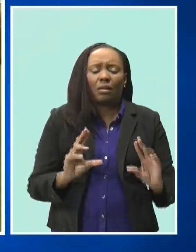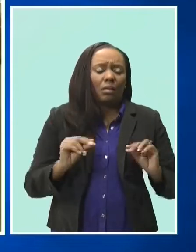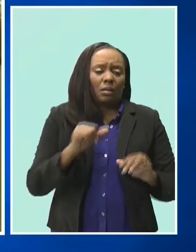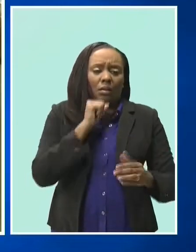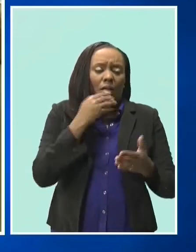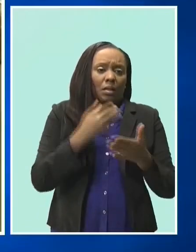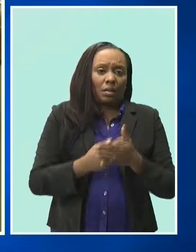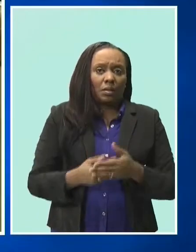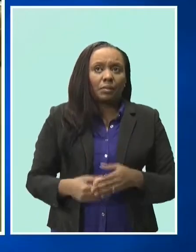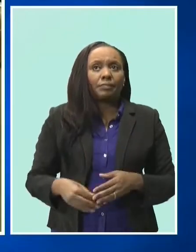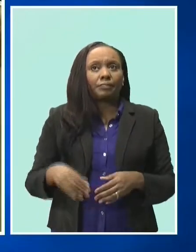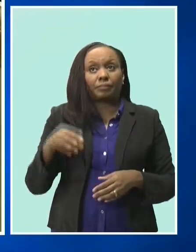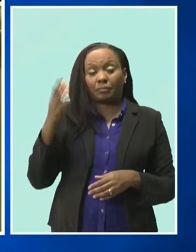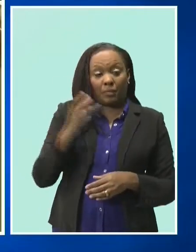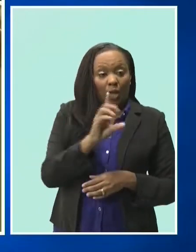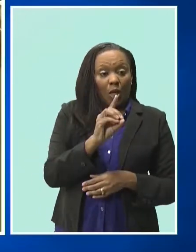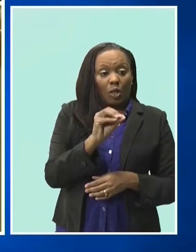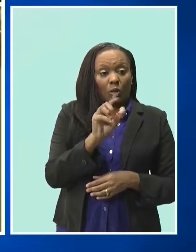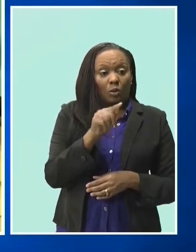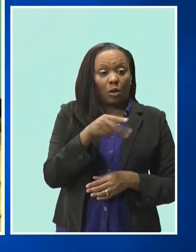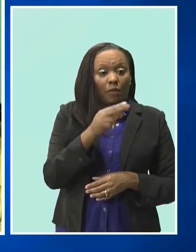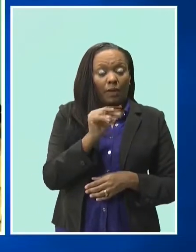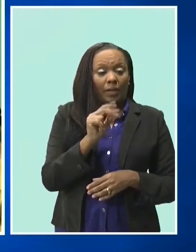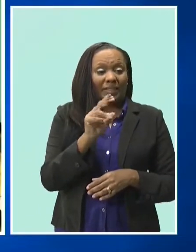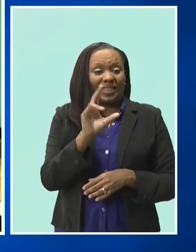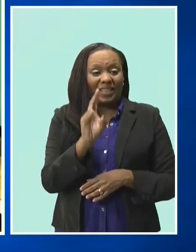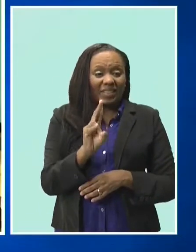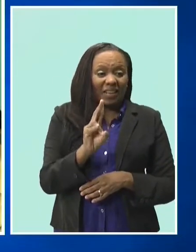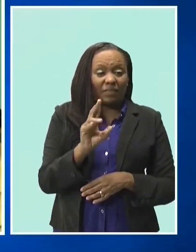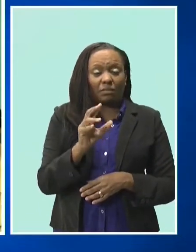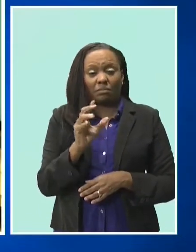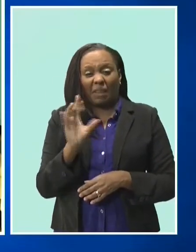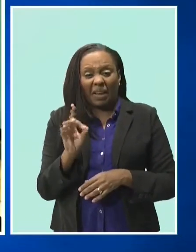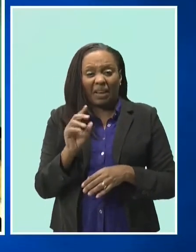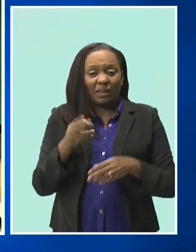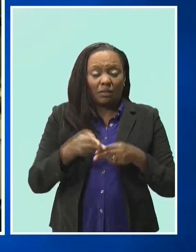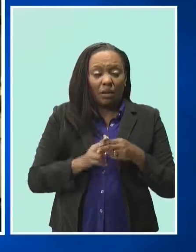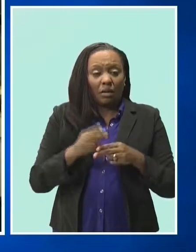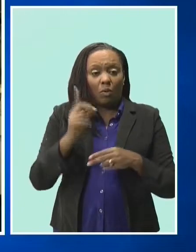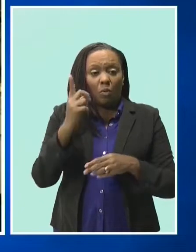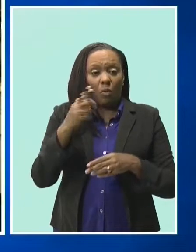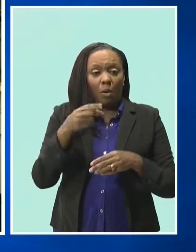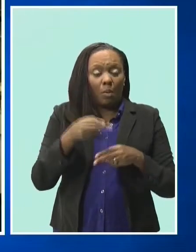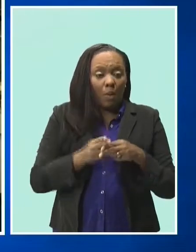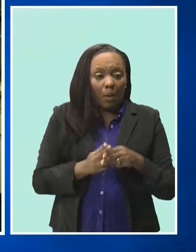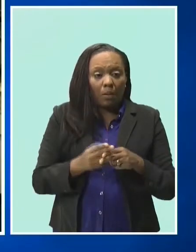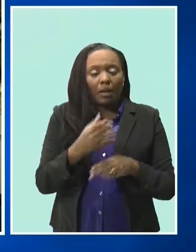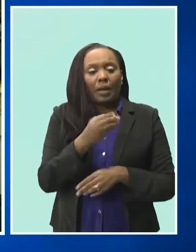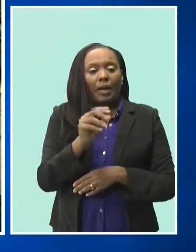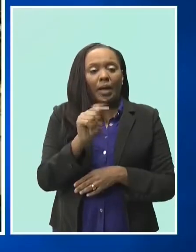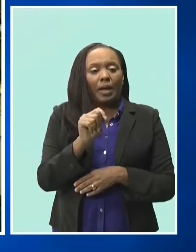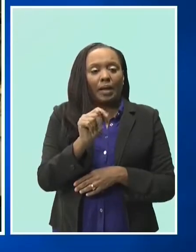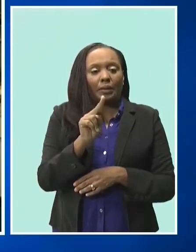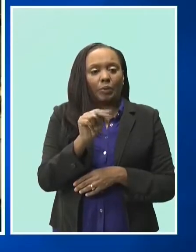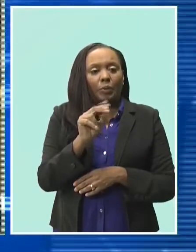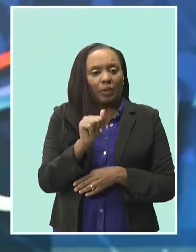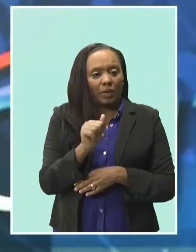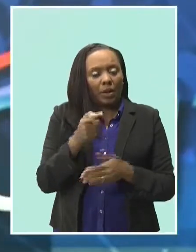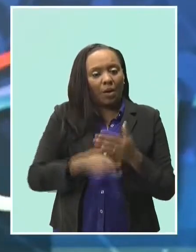dolphin range between $7 and $8 a pound, and tuna is at $8 a pound. Lorna Jones, CBC